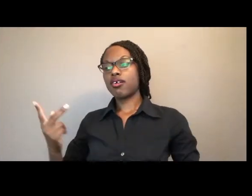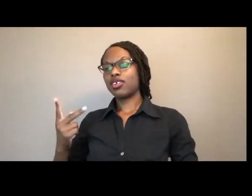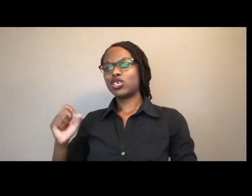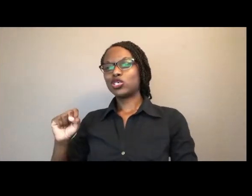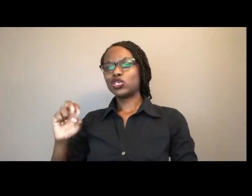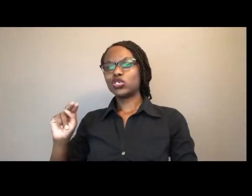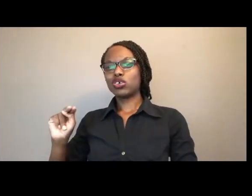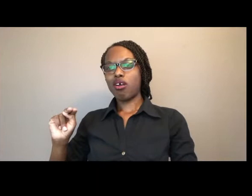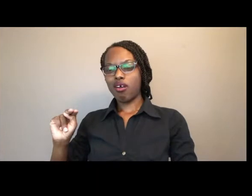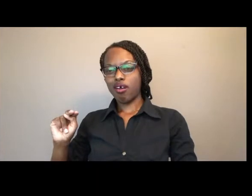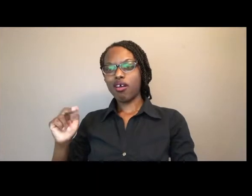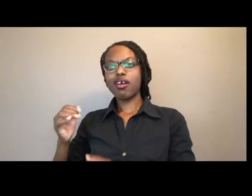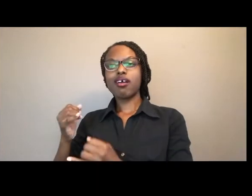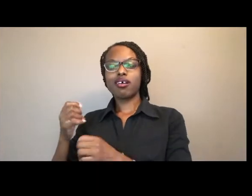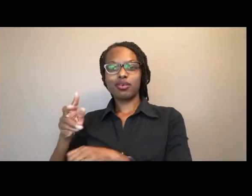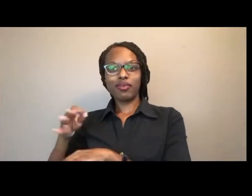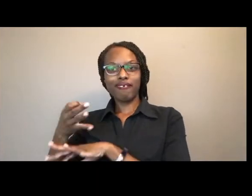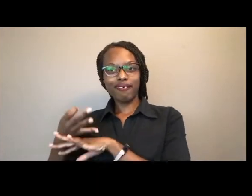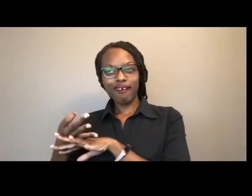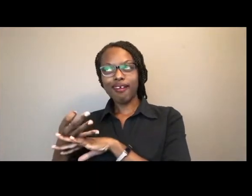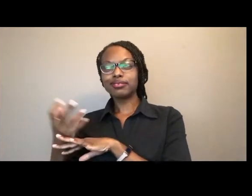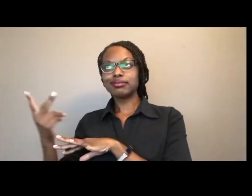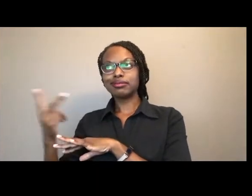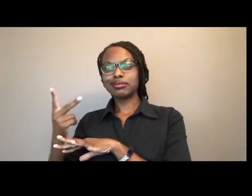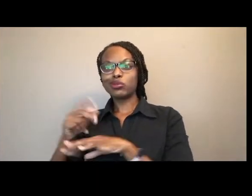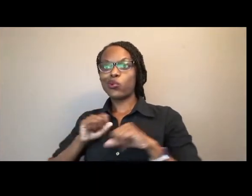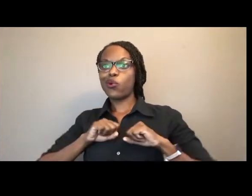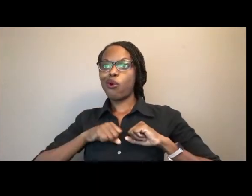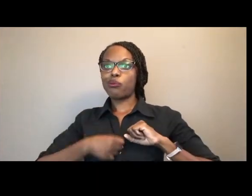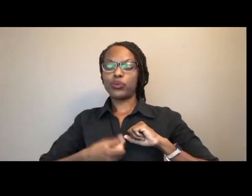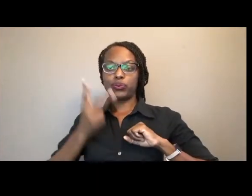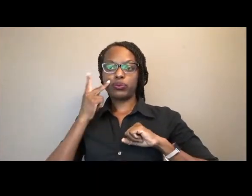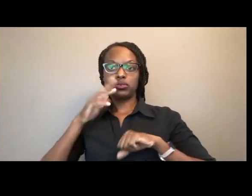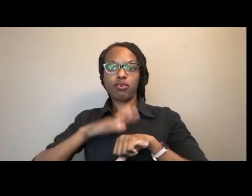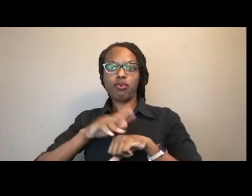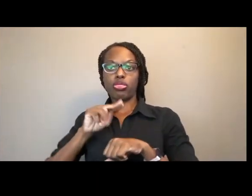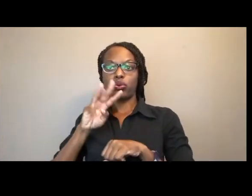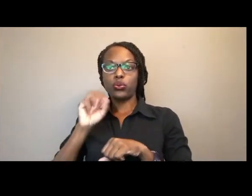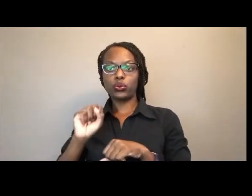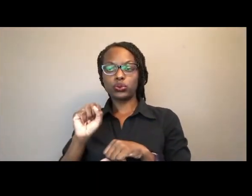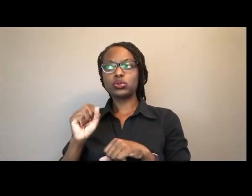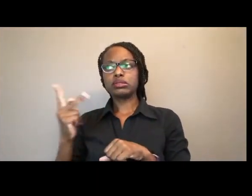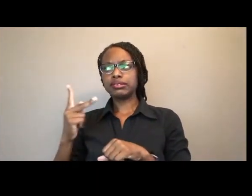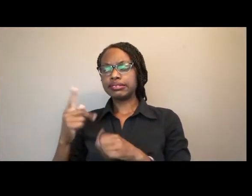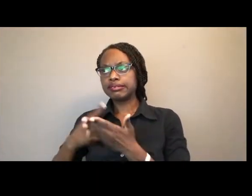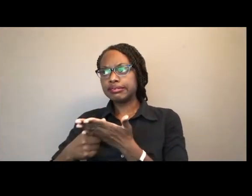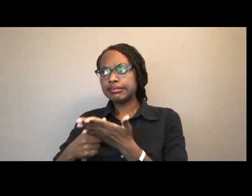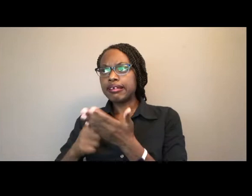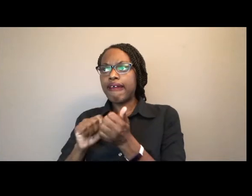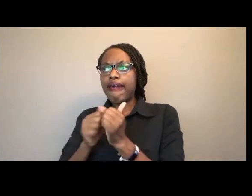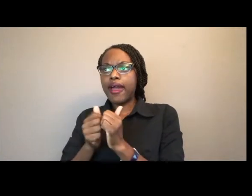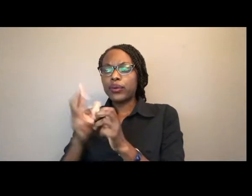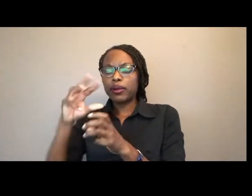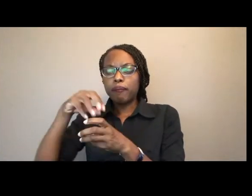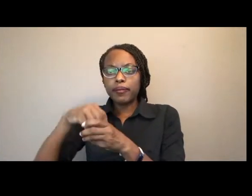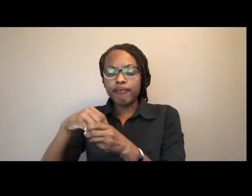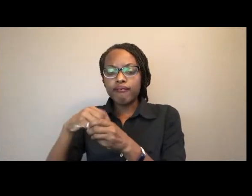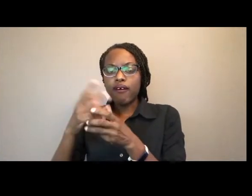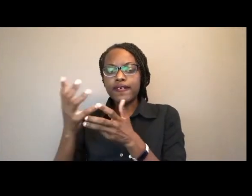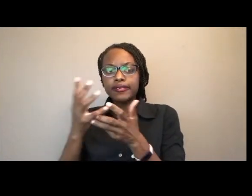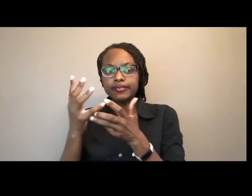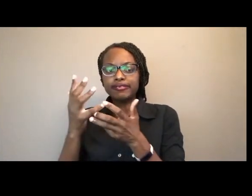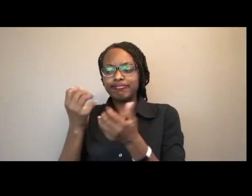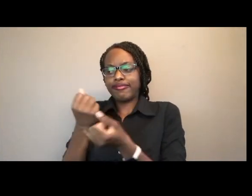about what happened that he had to somehow get involved. I am always worried about our safety. We kept talking about writing letters to stop the